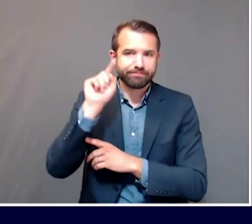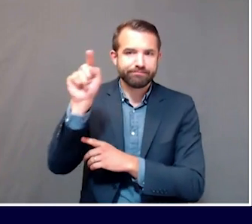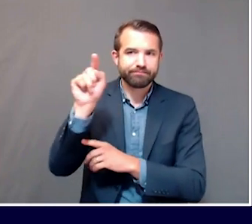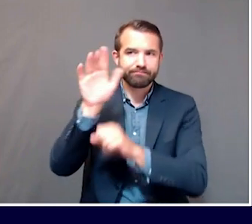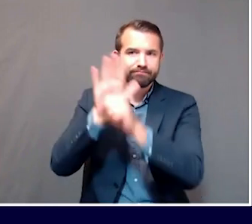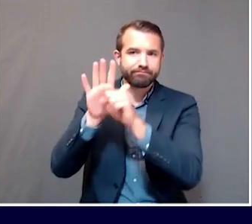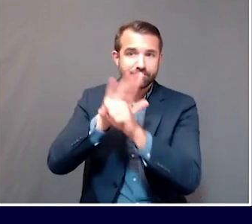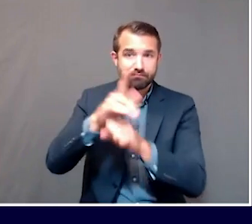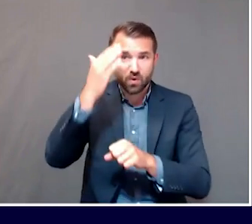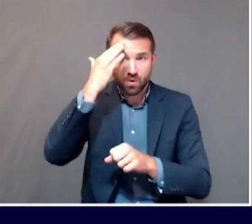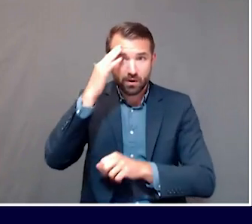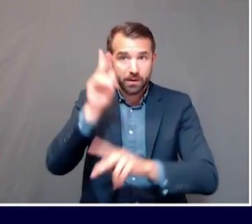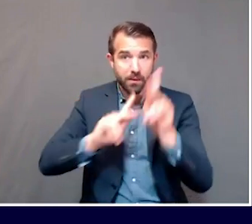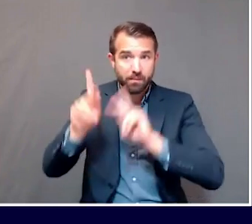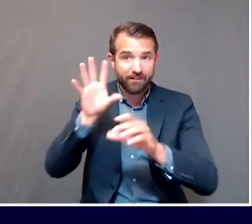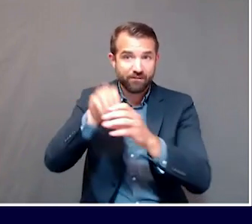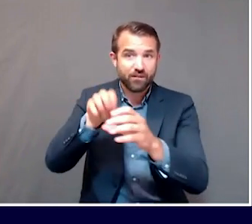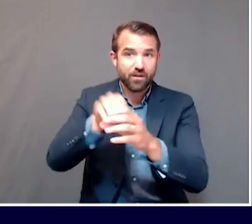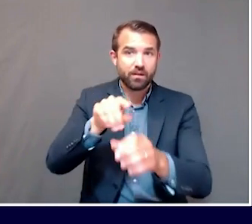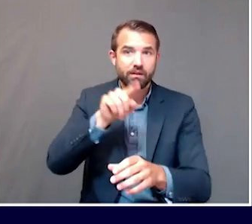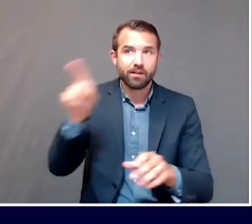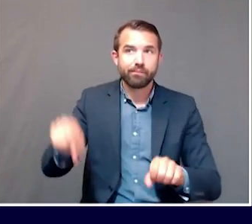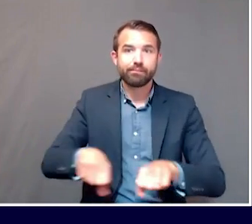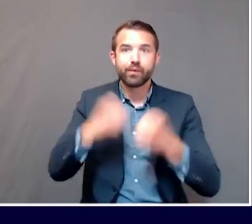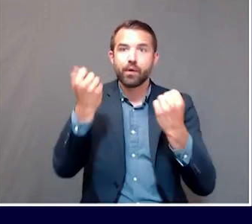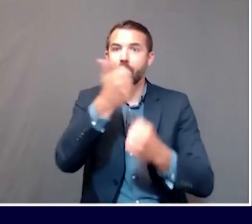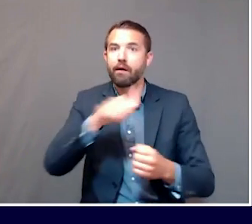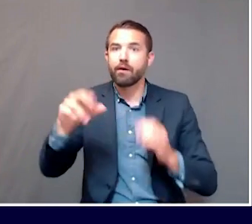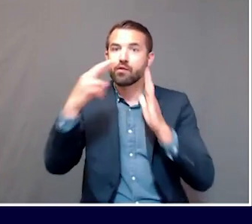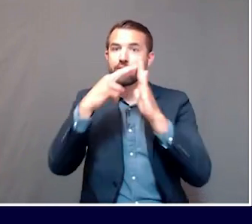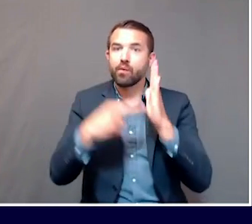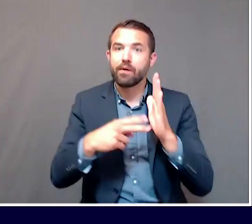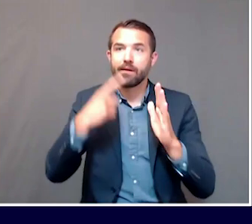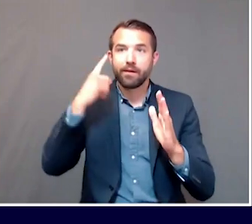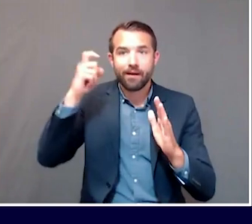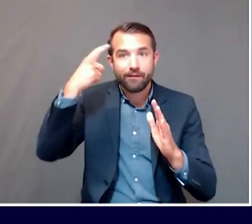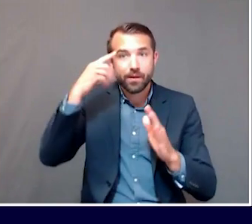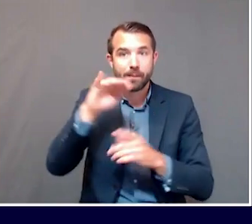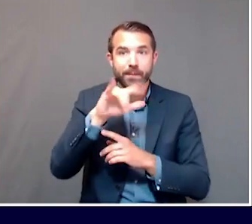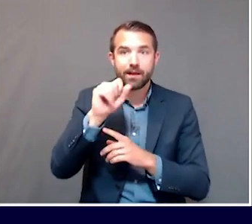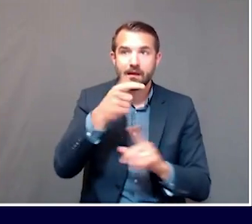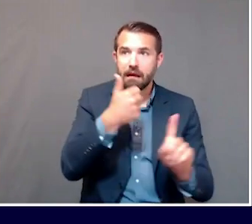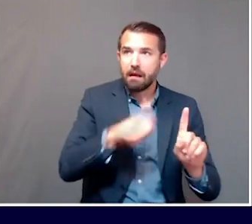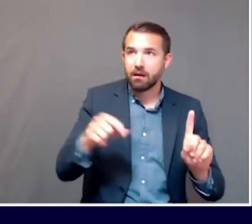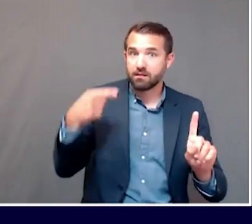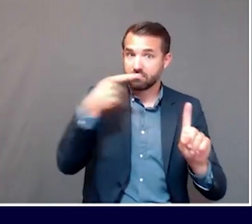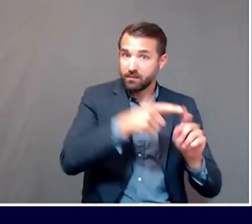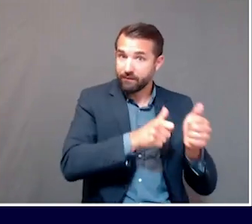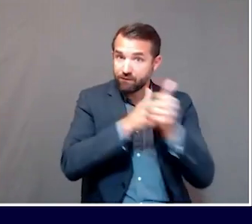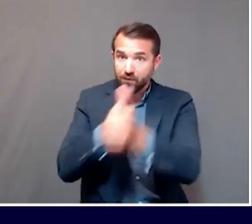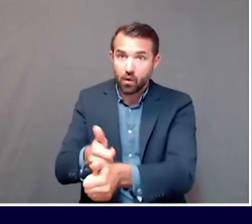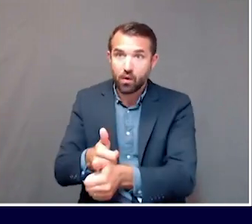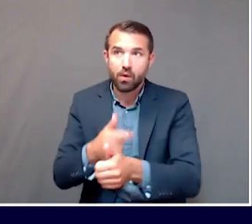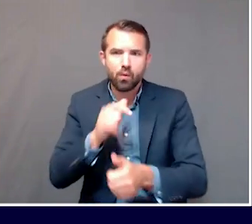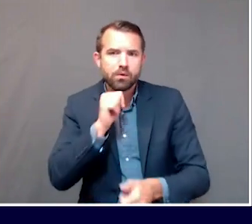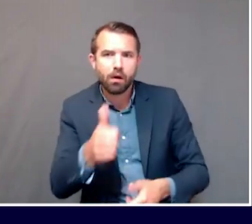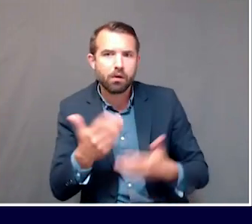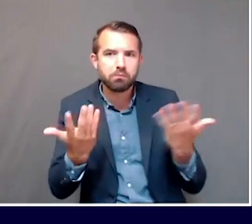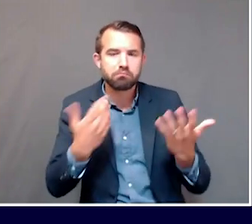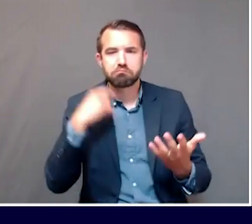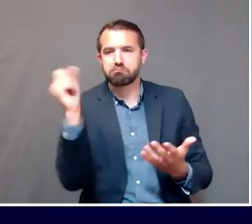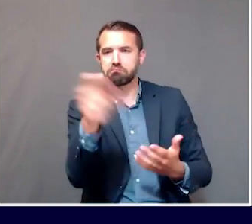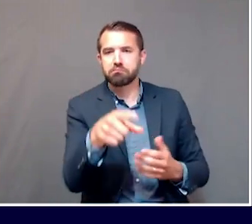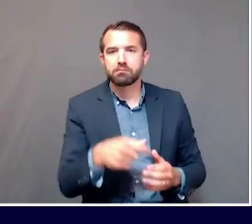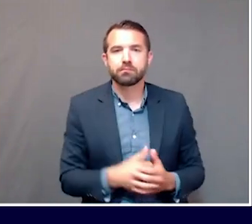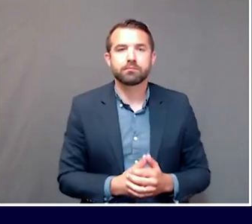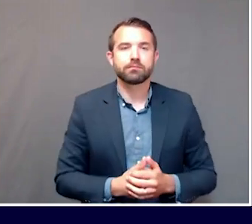involved had been violating any of the governor's orders and if they were wearing face coverings and so forth? Sure, Amy. So our investigation